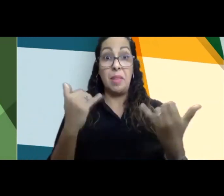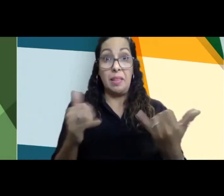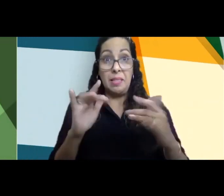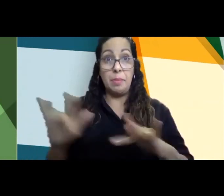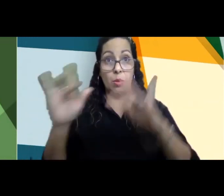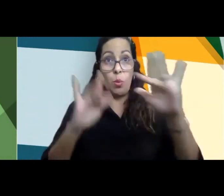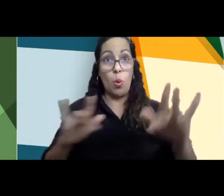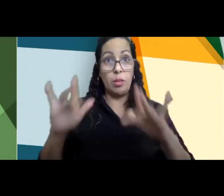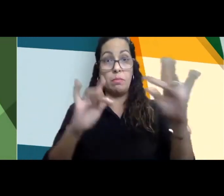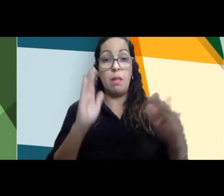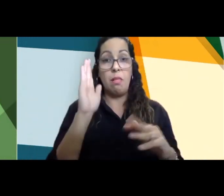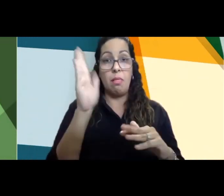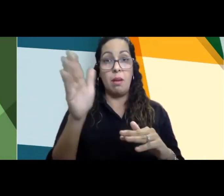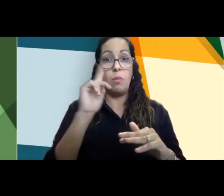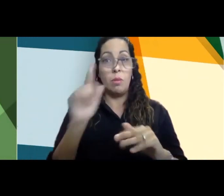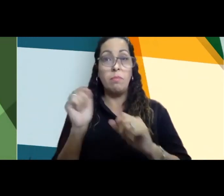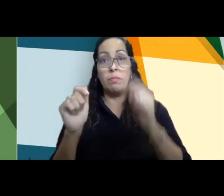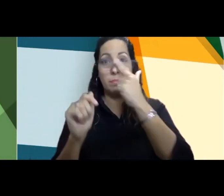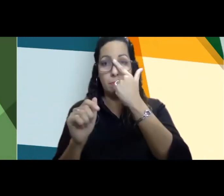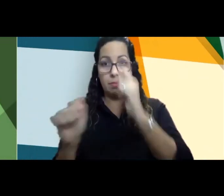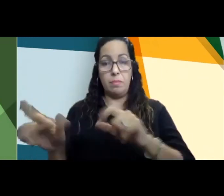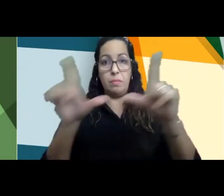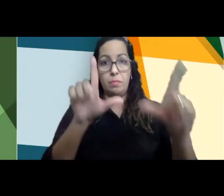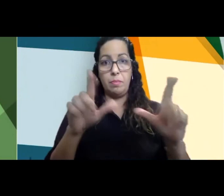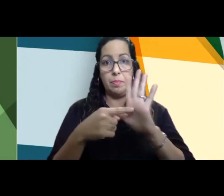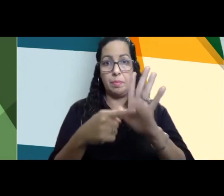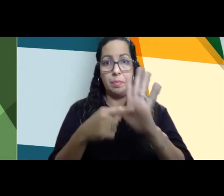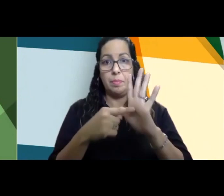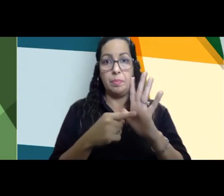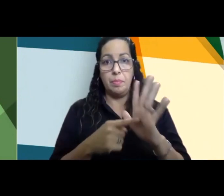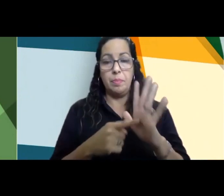be available not later than tomorrow through our website.